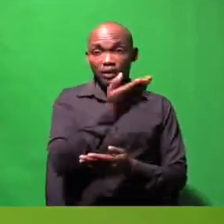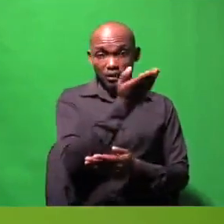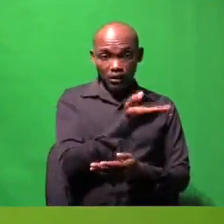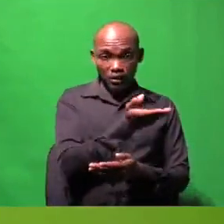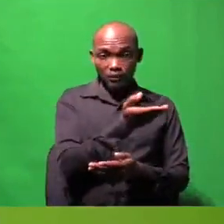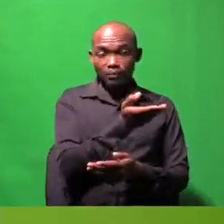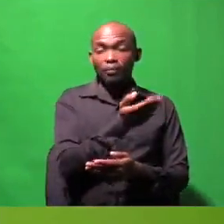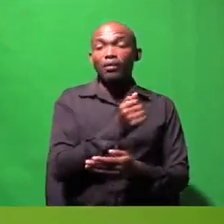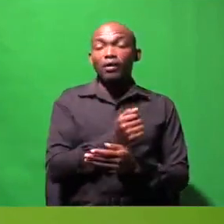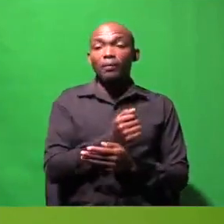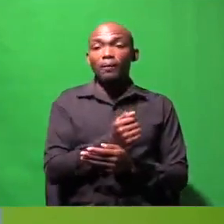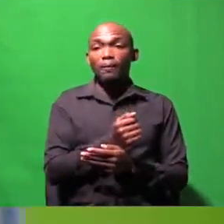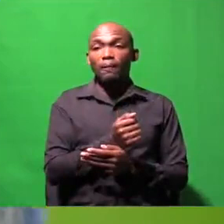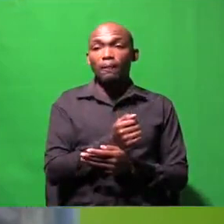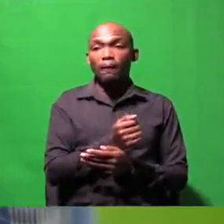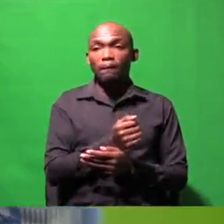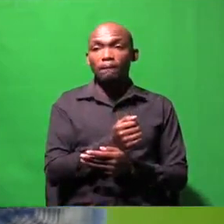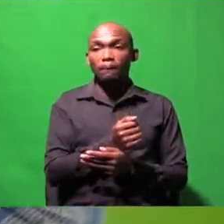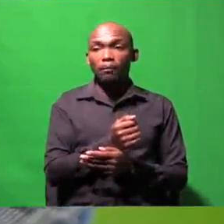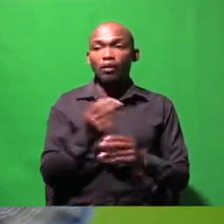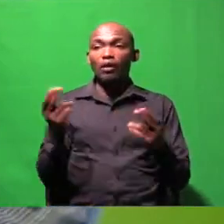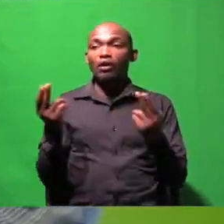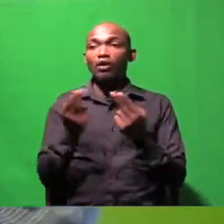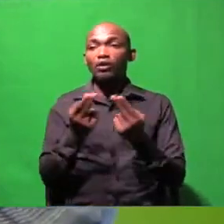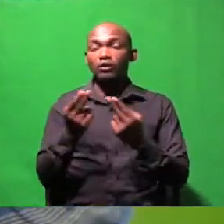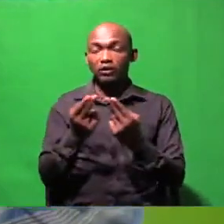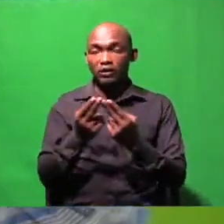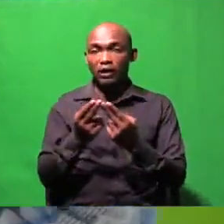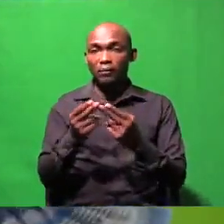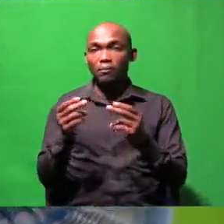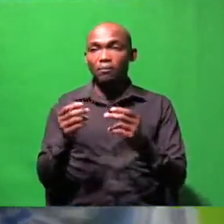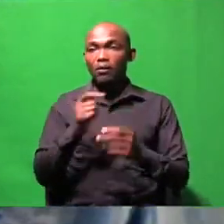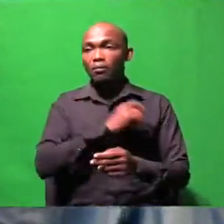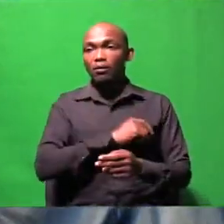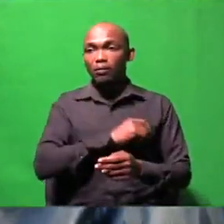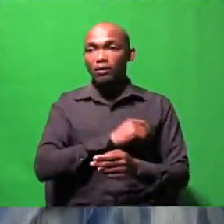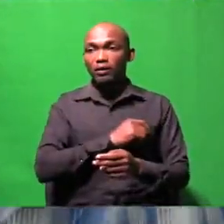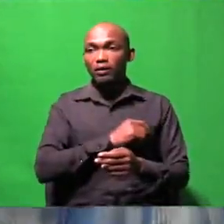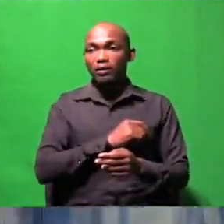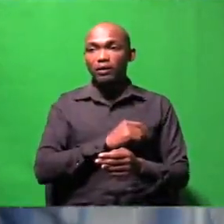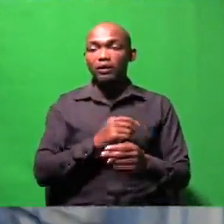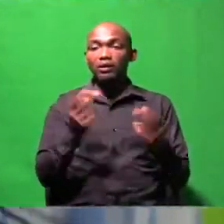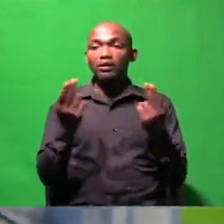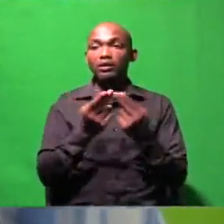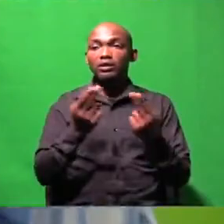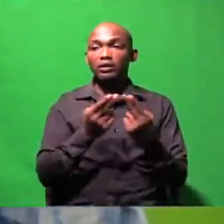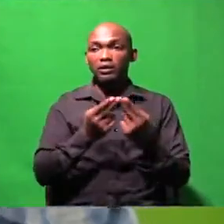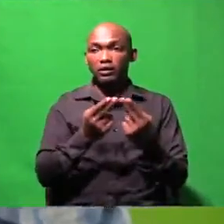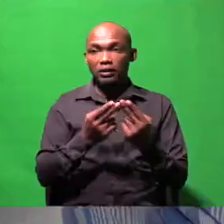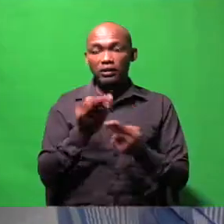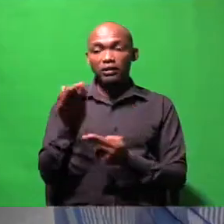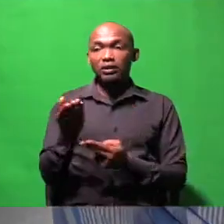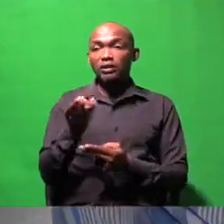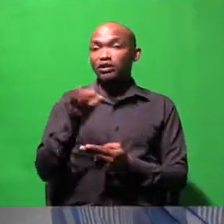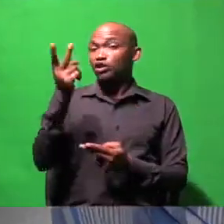one atom of other in mass, also in some properties. So still, there are two